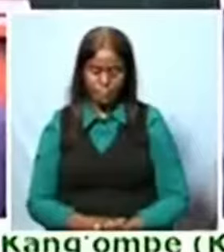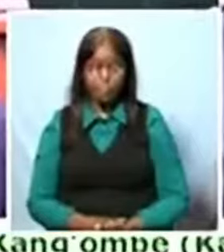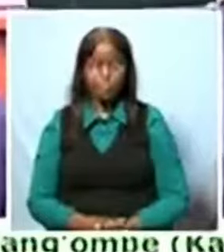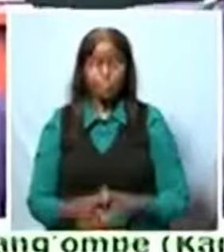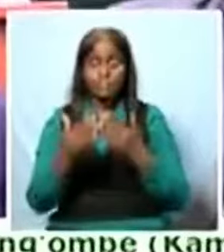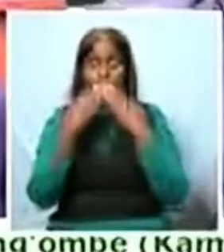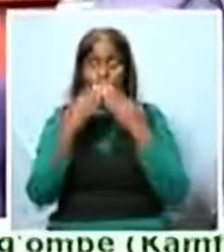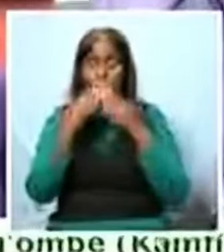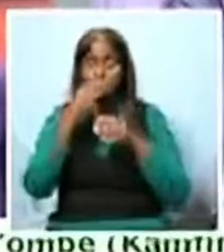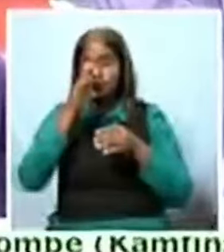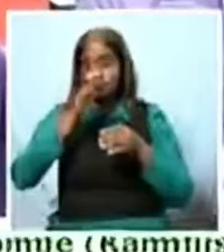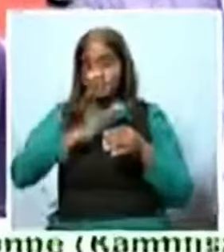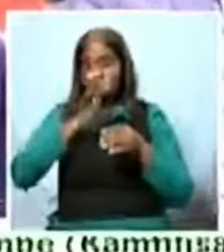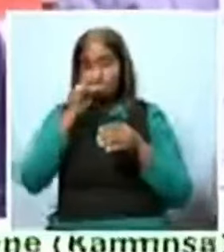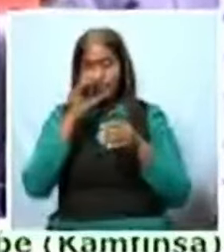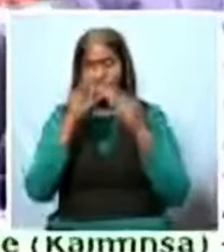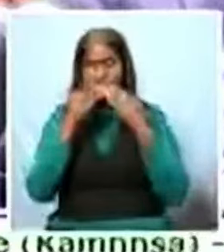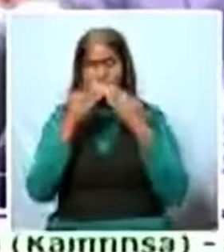Thank you, Madam Speaker.